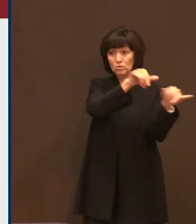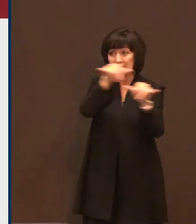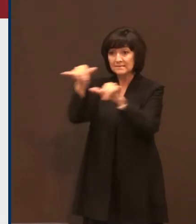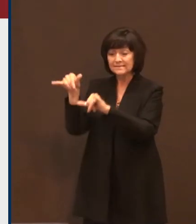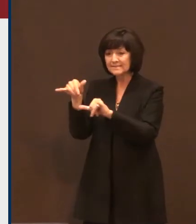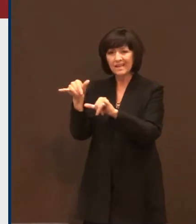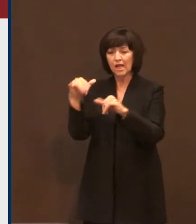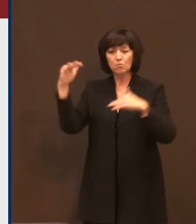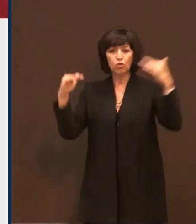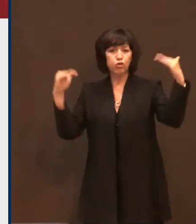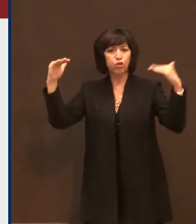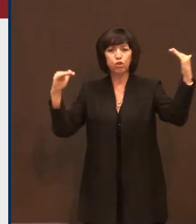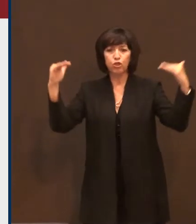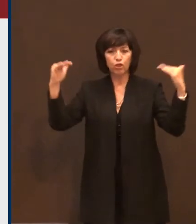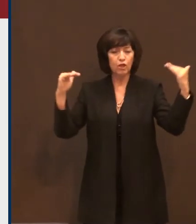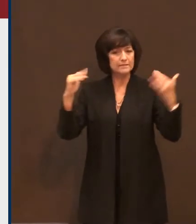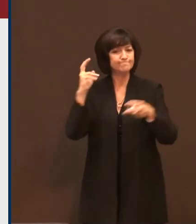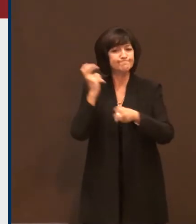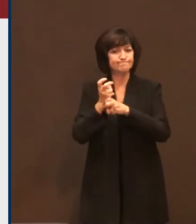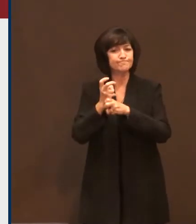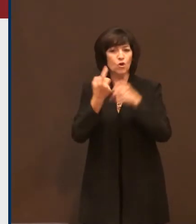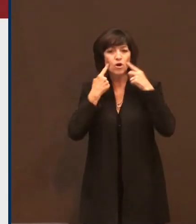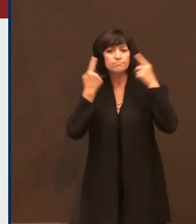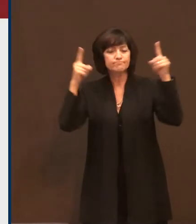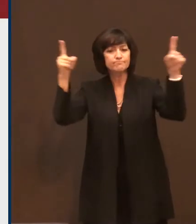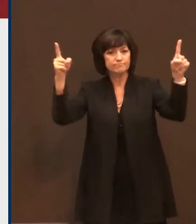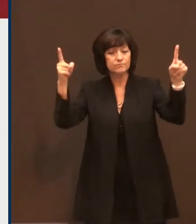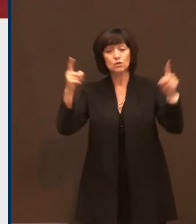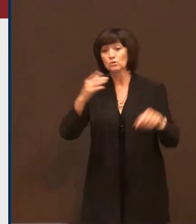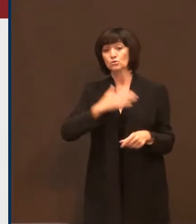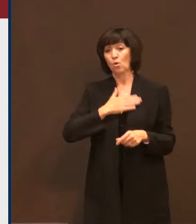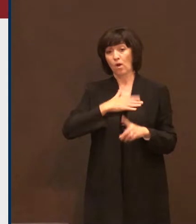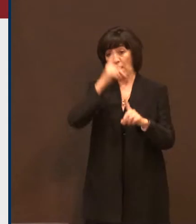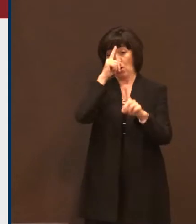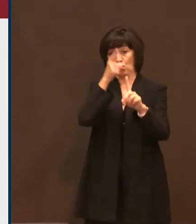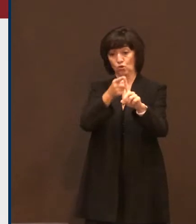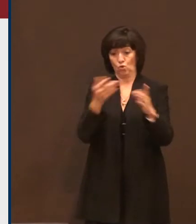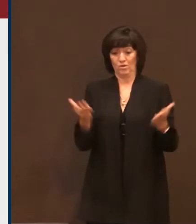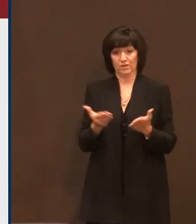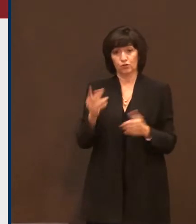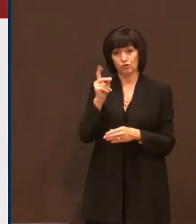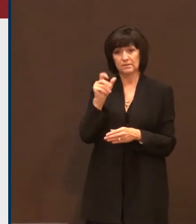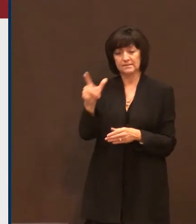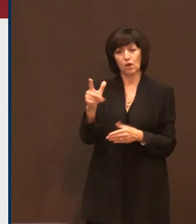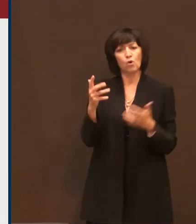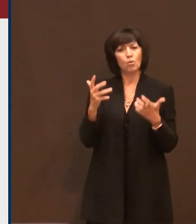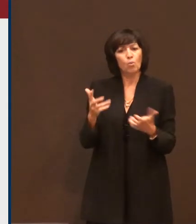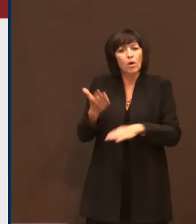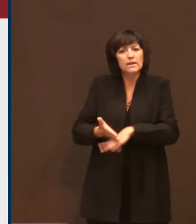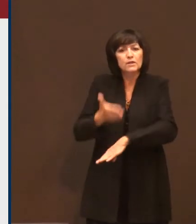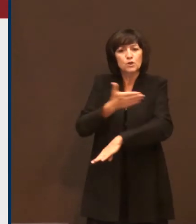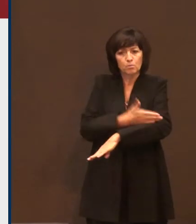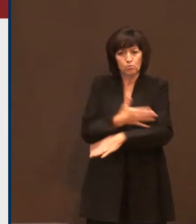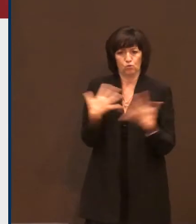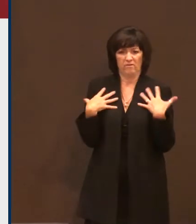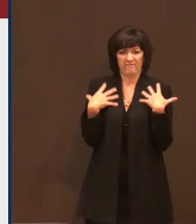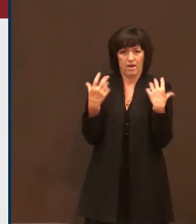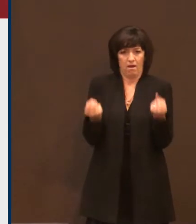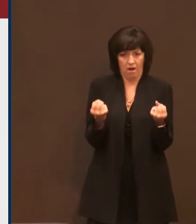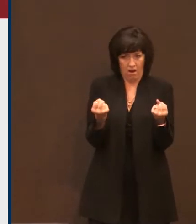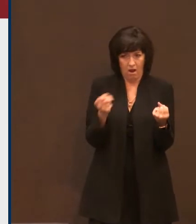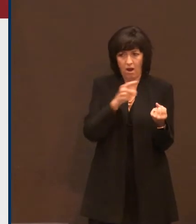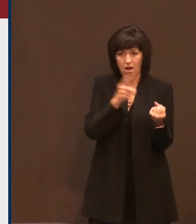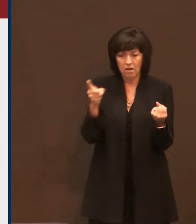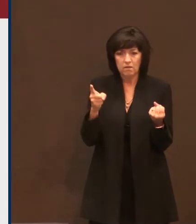communities. So the goal with Healthy Communities Delaware is to improve the health and well-being and equity in